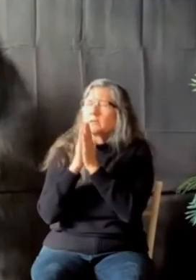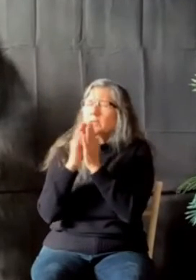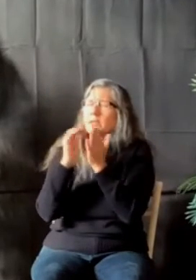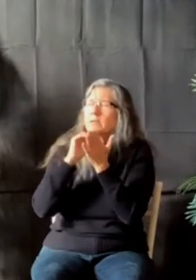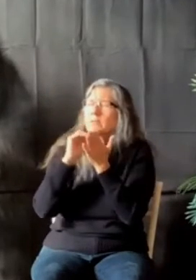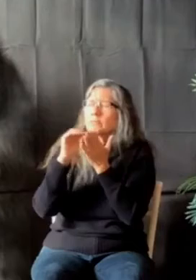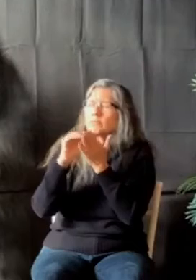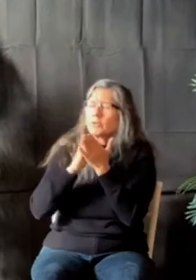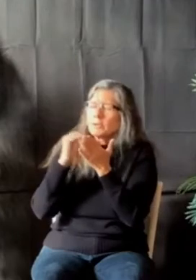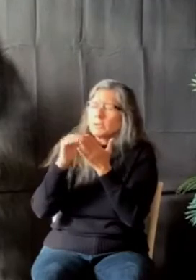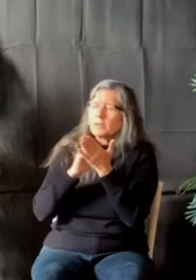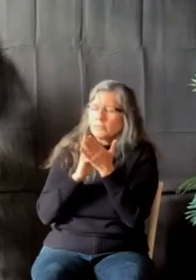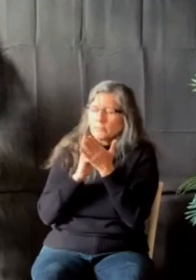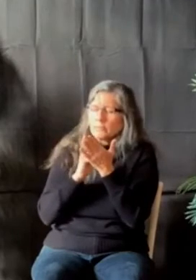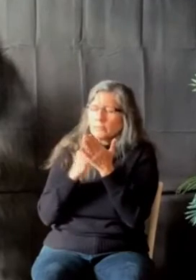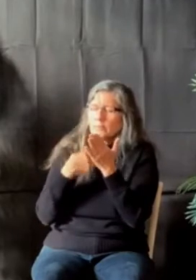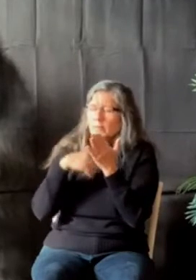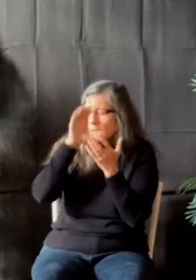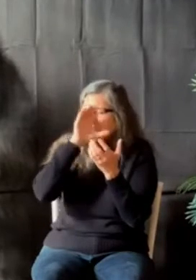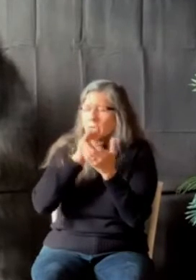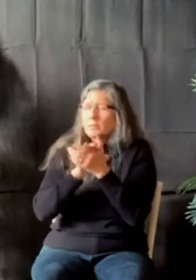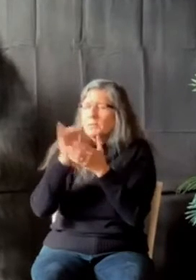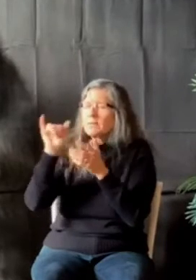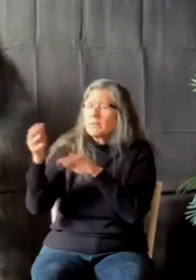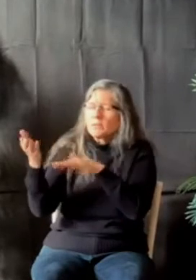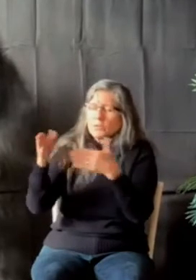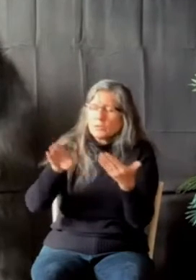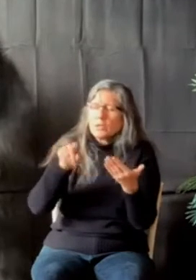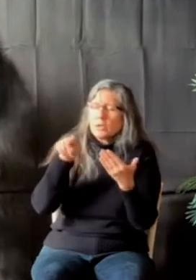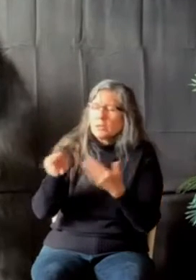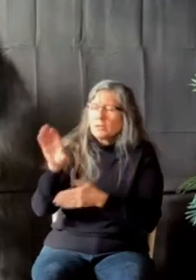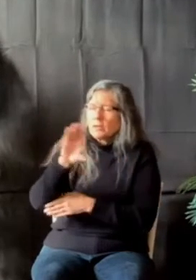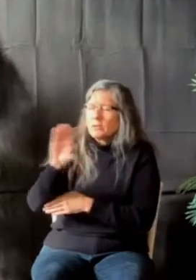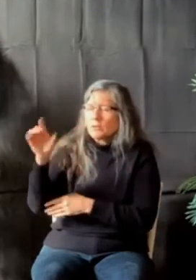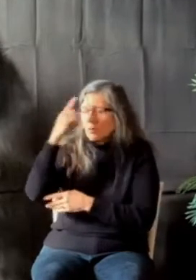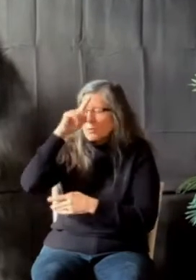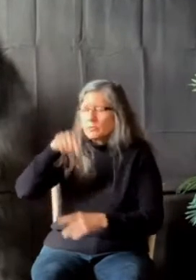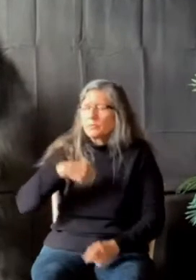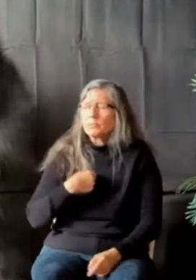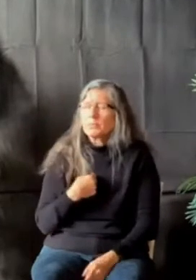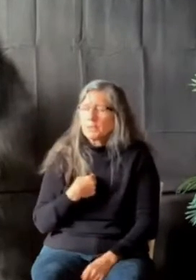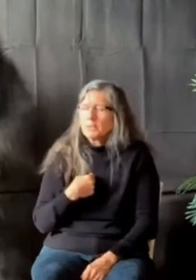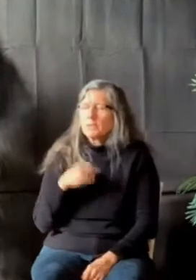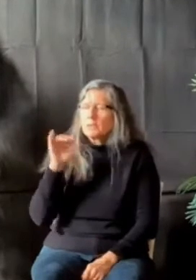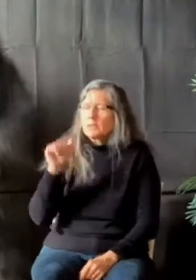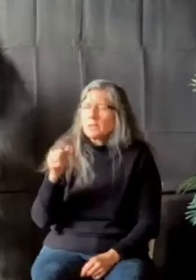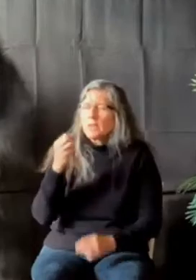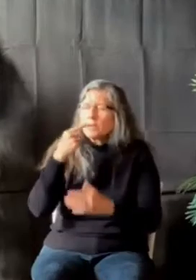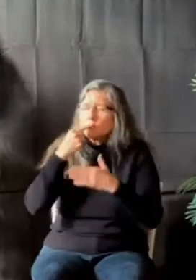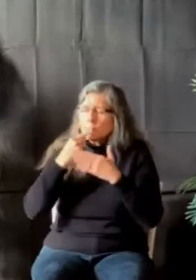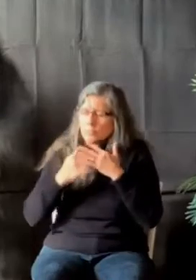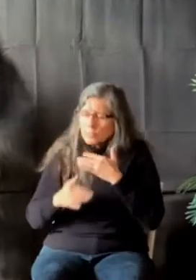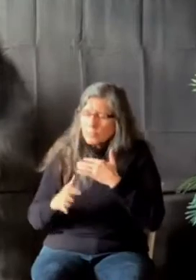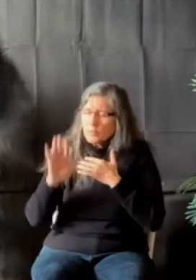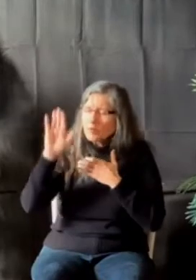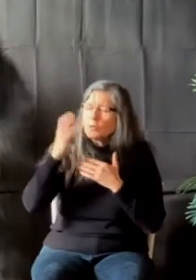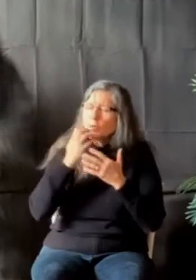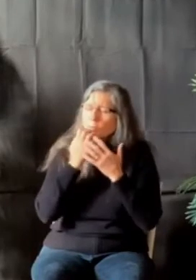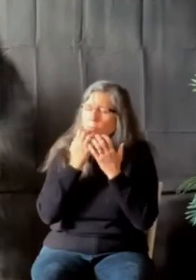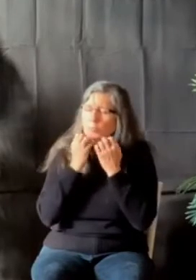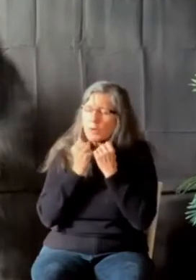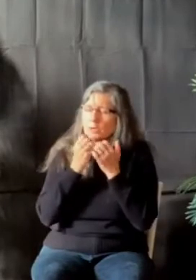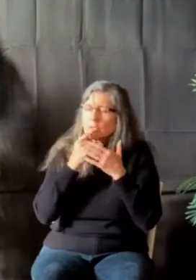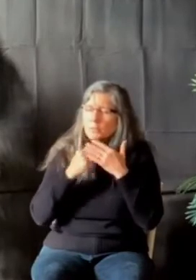forgiveness. I believe that you died on the cross for me and that you shed your precious blood